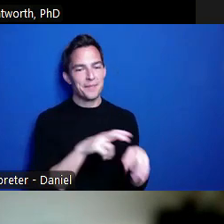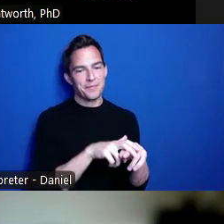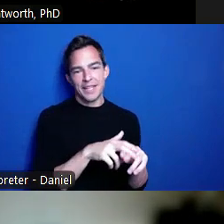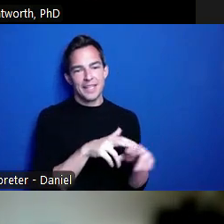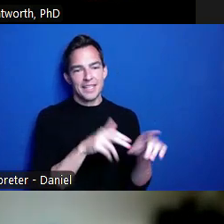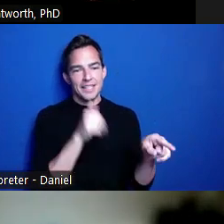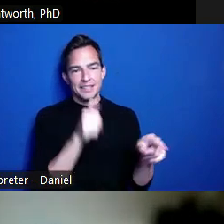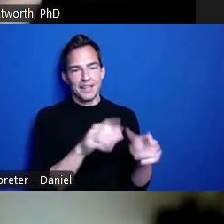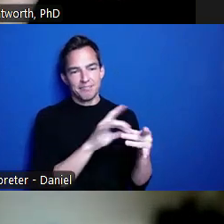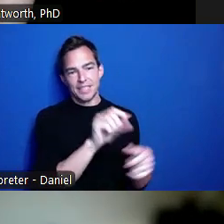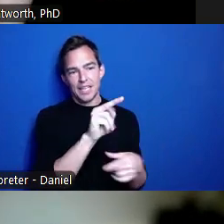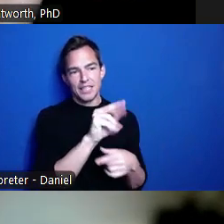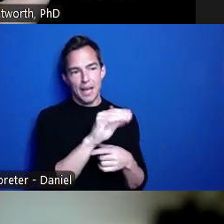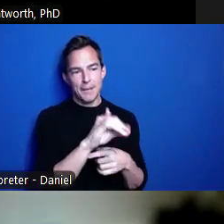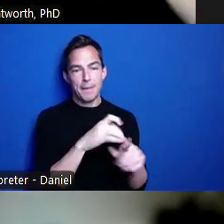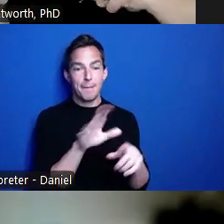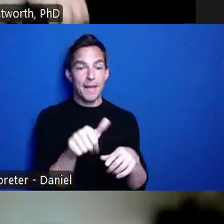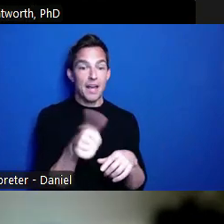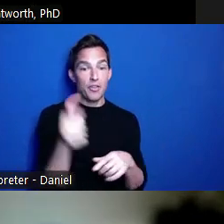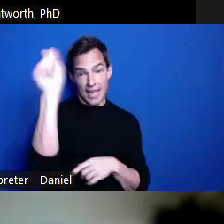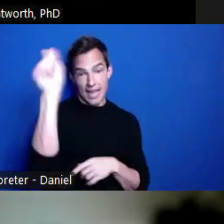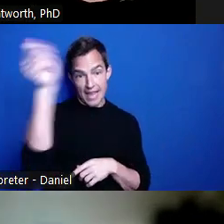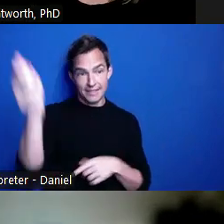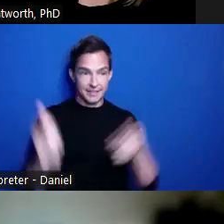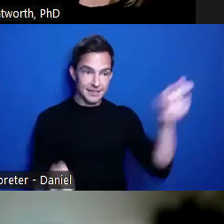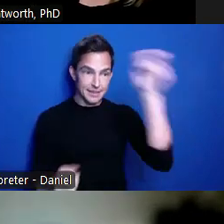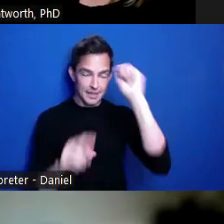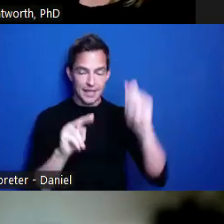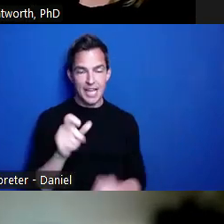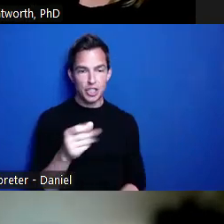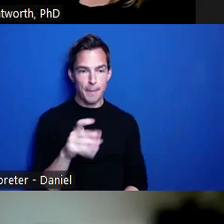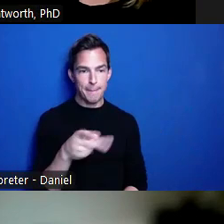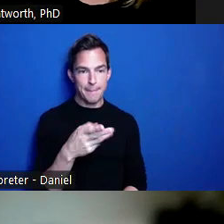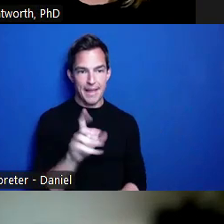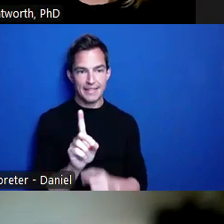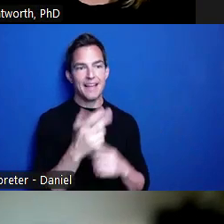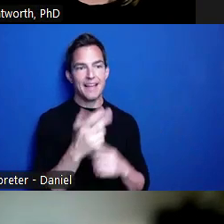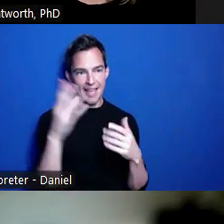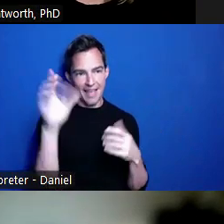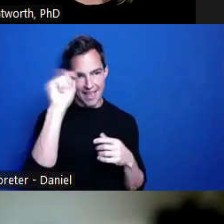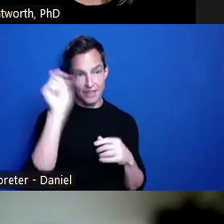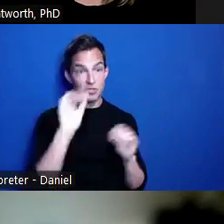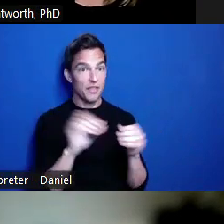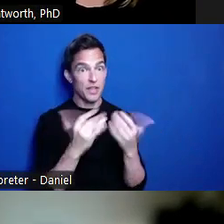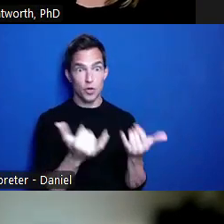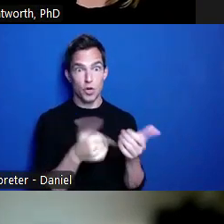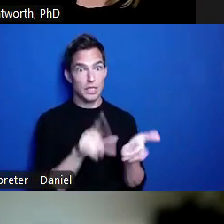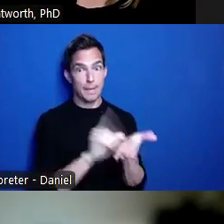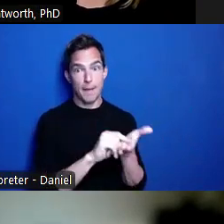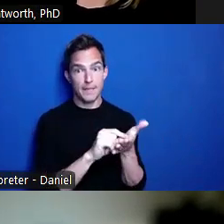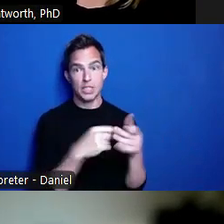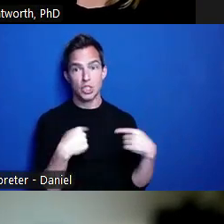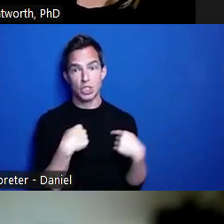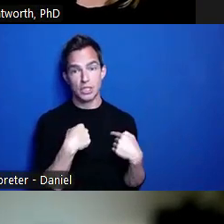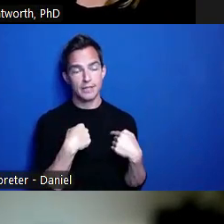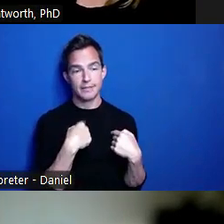NAMI, but putting on my other hat, my NASMHPD hat. So there's nothing currently published that I've seen that